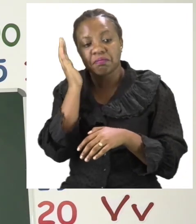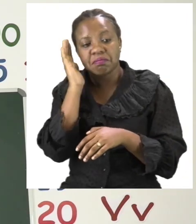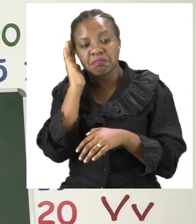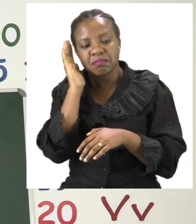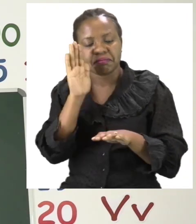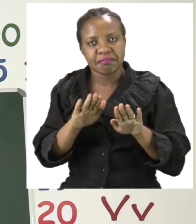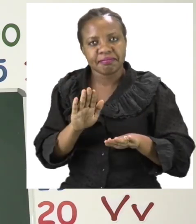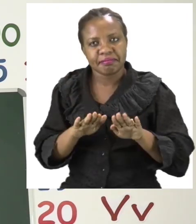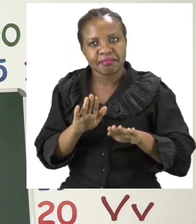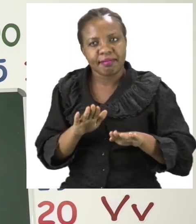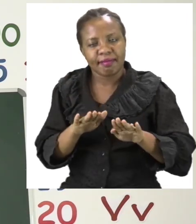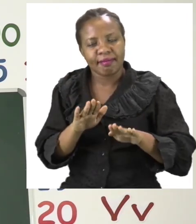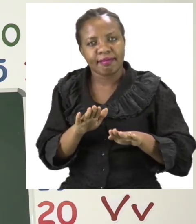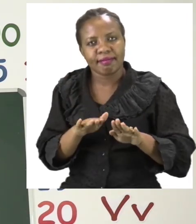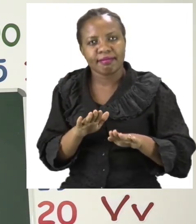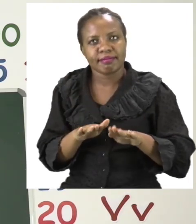Zoshi!